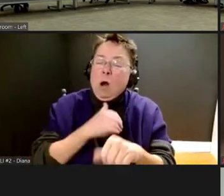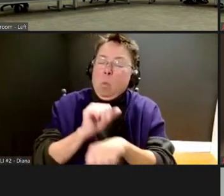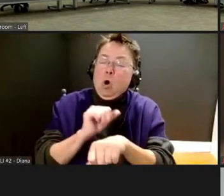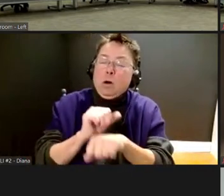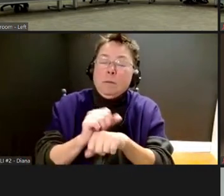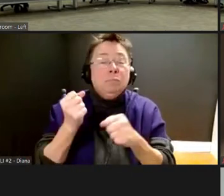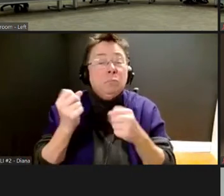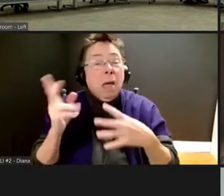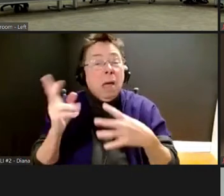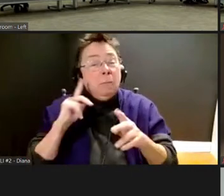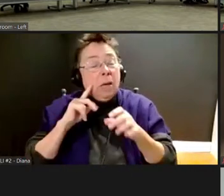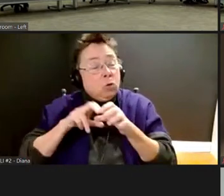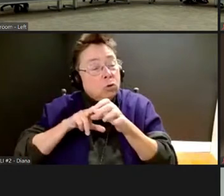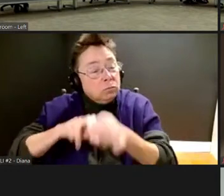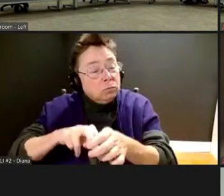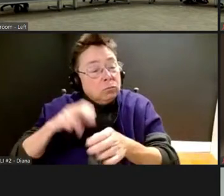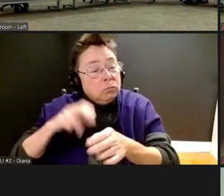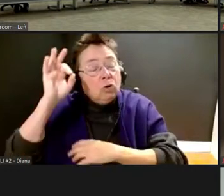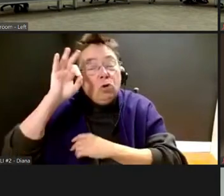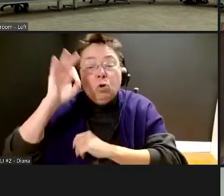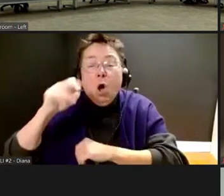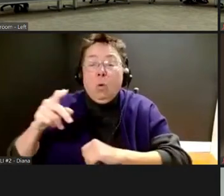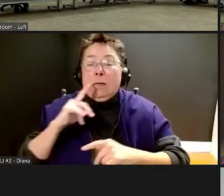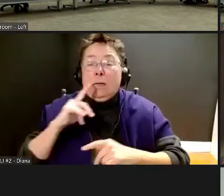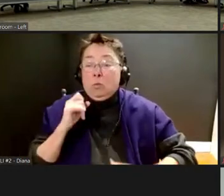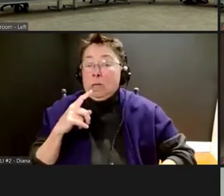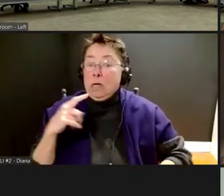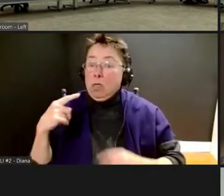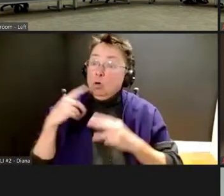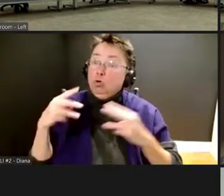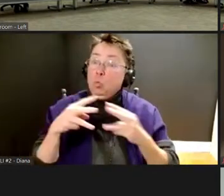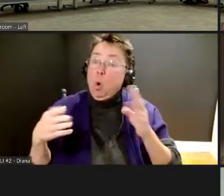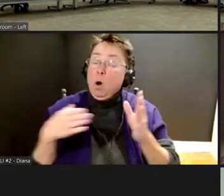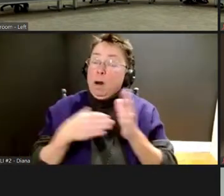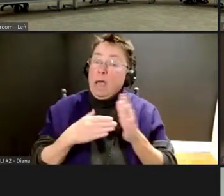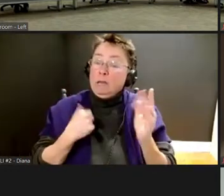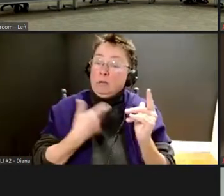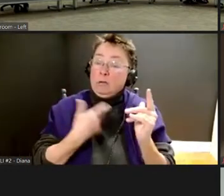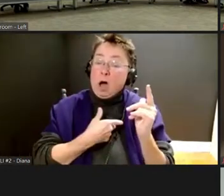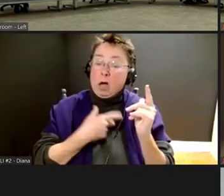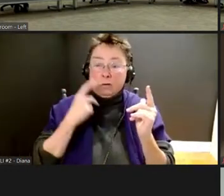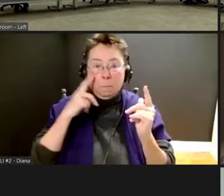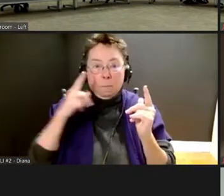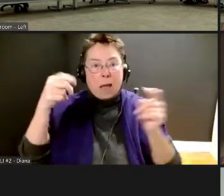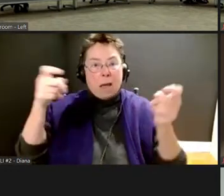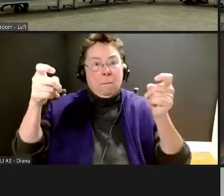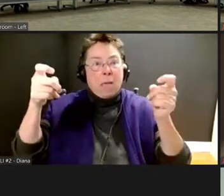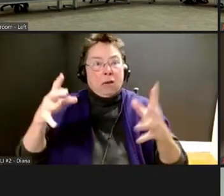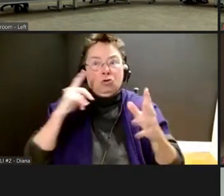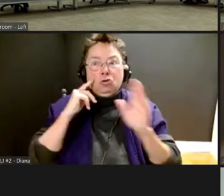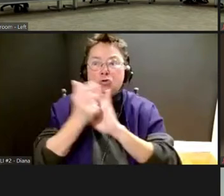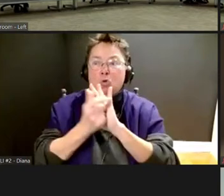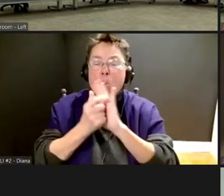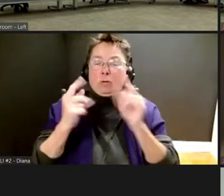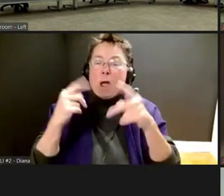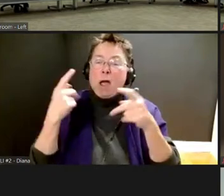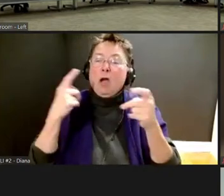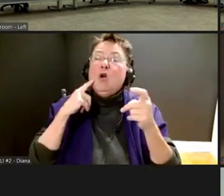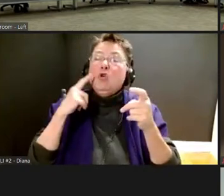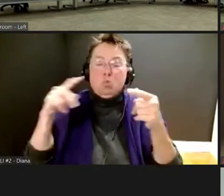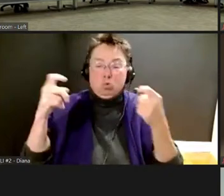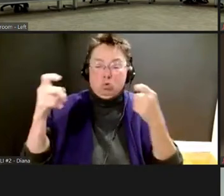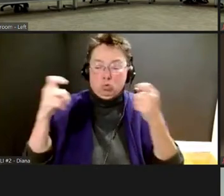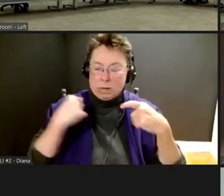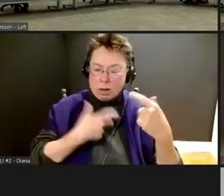do not yet know is the hidden war against transit workers by appointed managers, administrators, and lawyers. They treat us like children